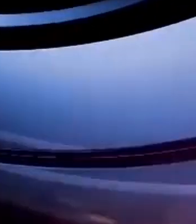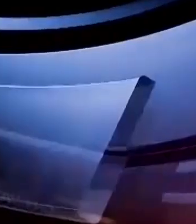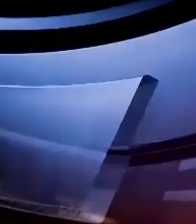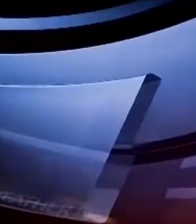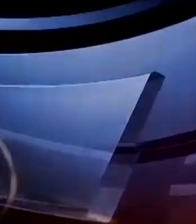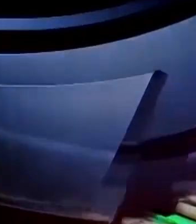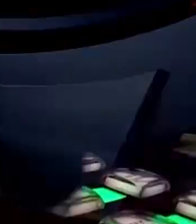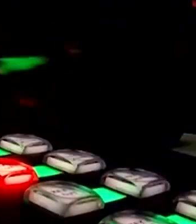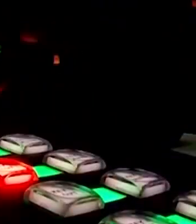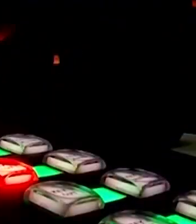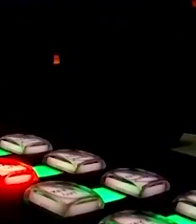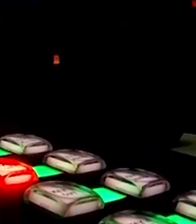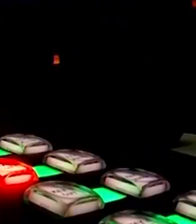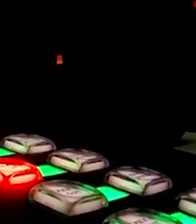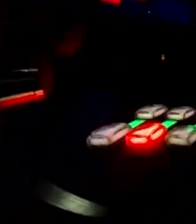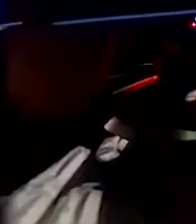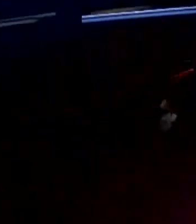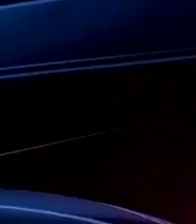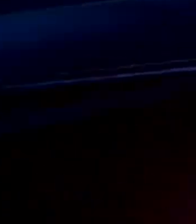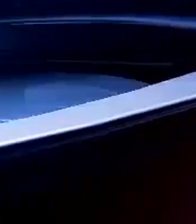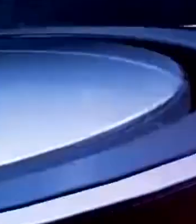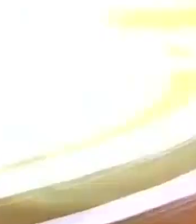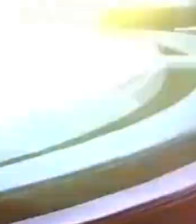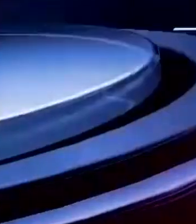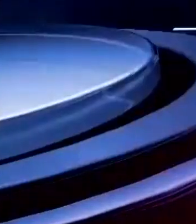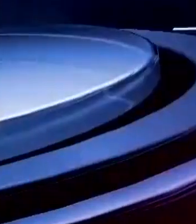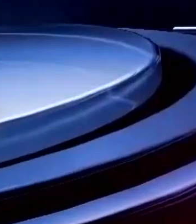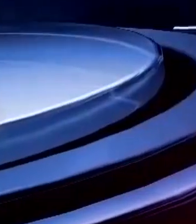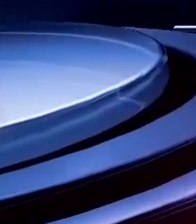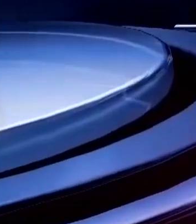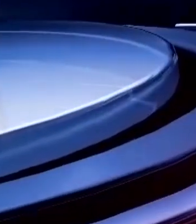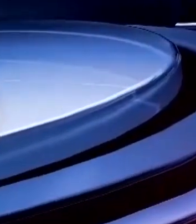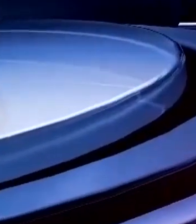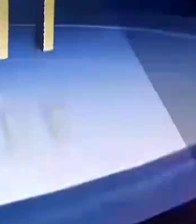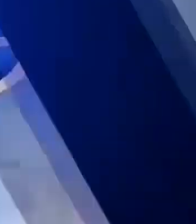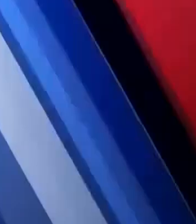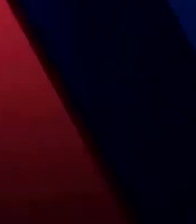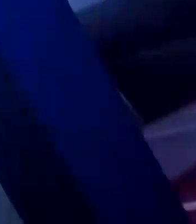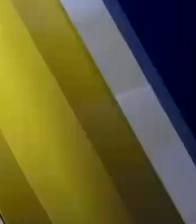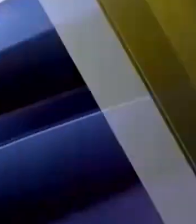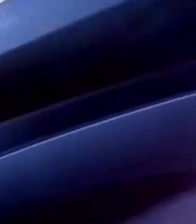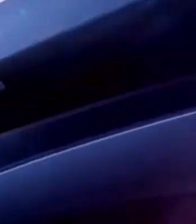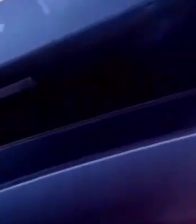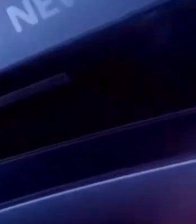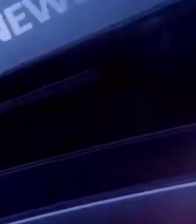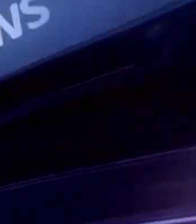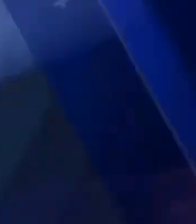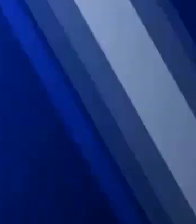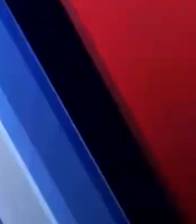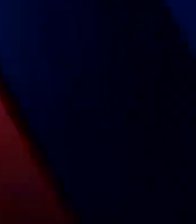Broadcasting from our studios in the Pine, St. Michael, this is Cbc News Night, starting now.